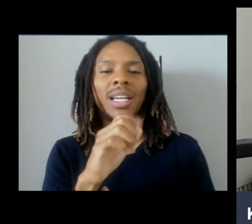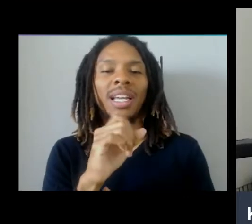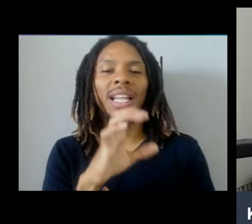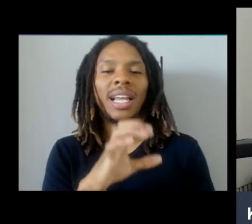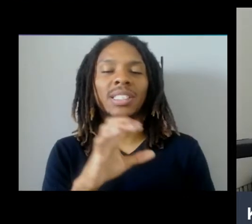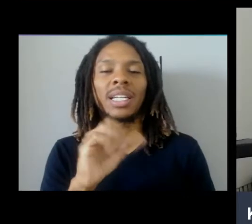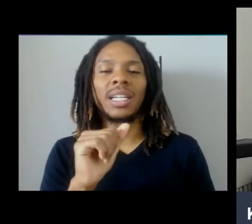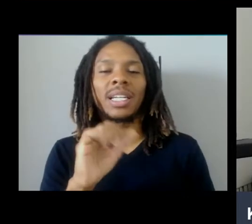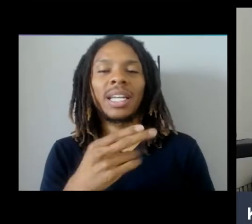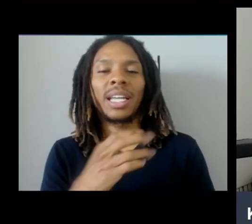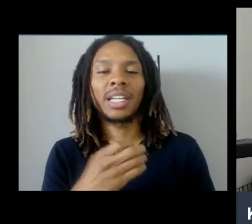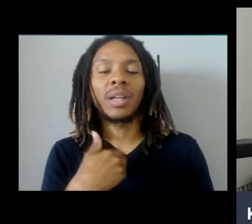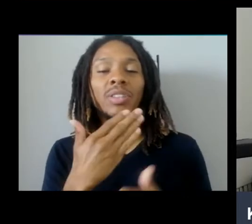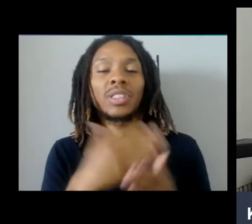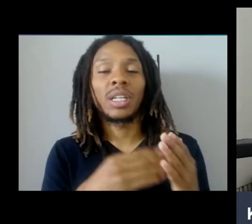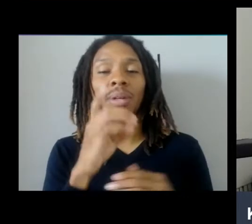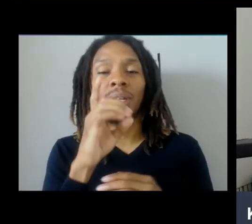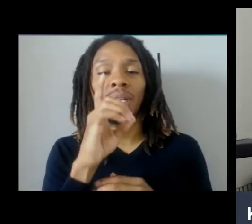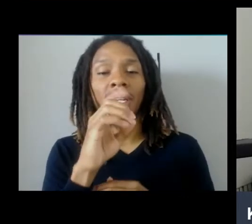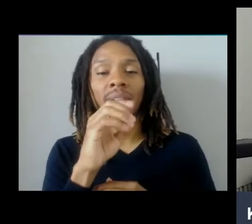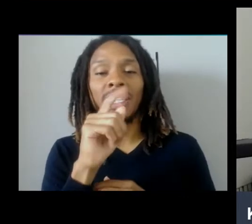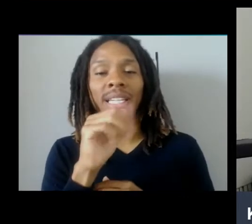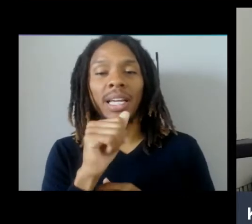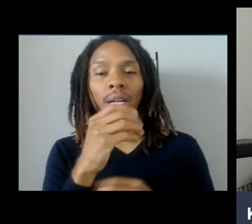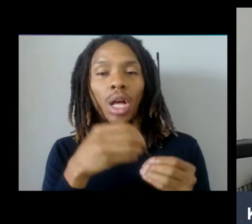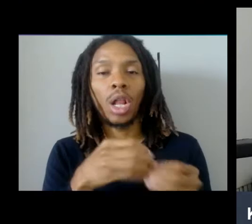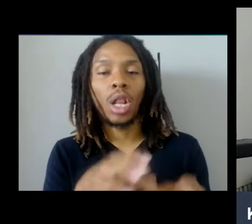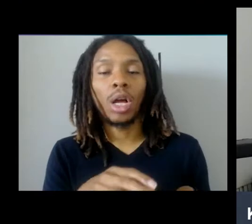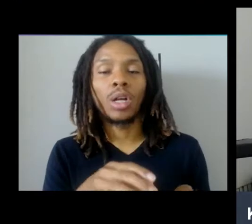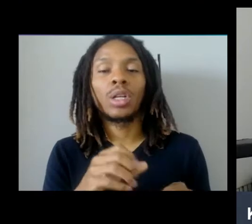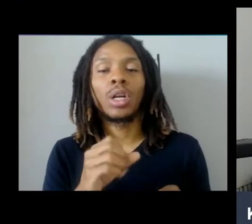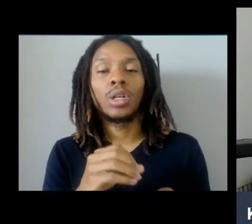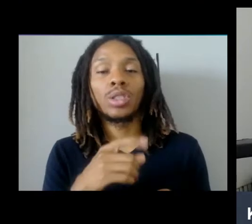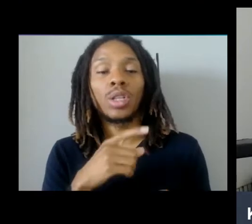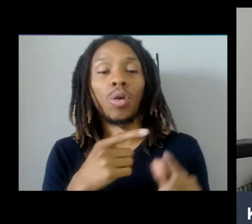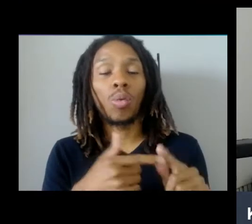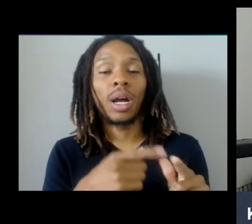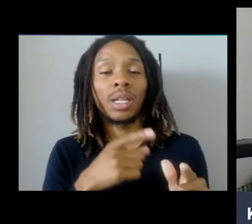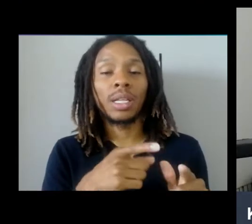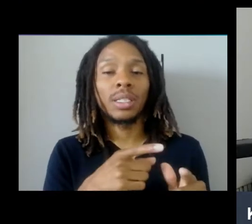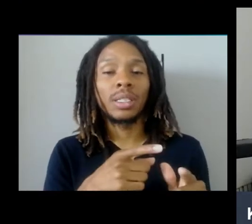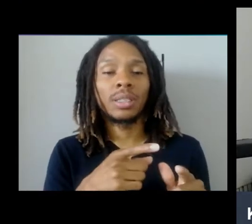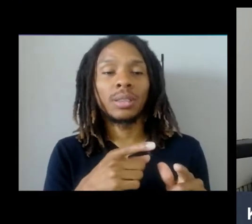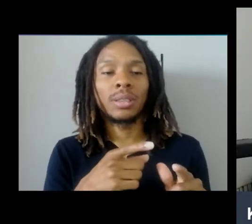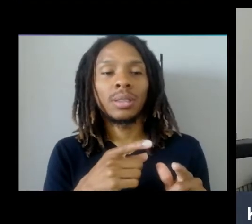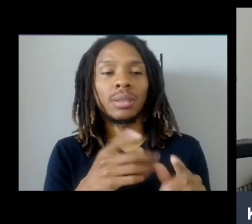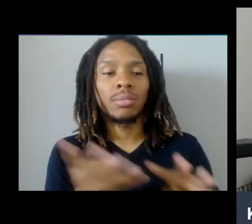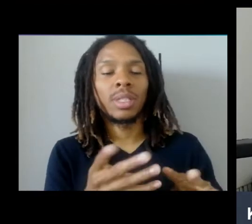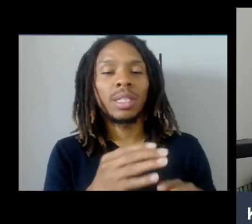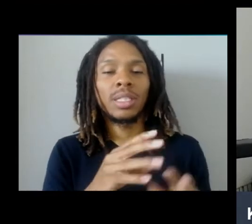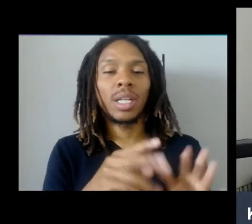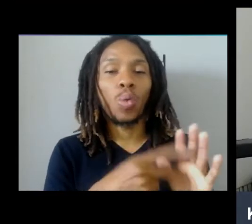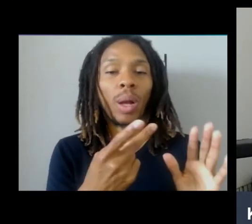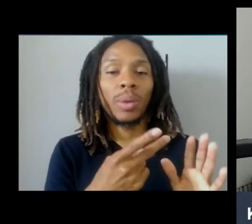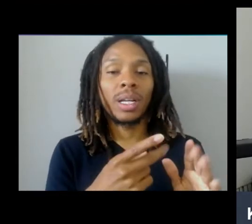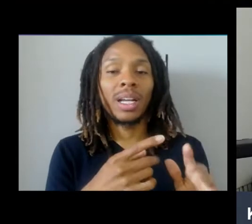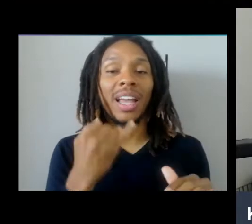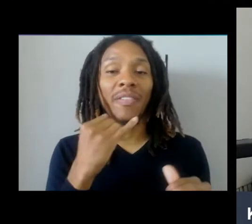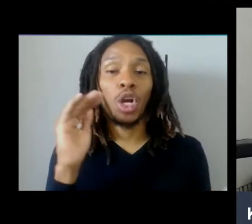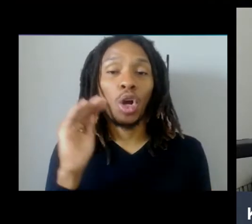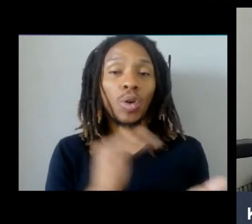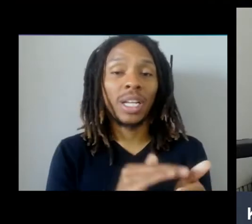data loss if the primary goes down. Right. So while data is being replicated to the replica, if the primary goes down before that data is